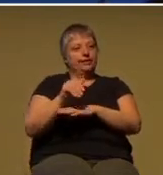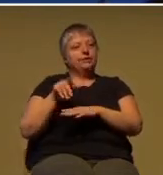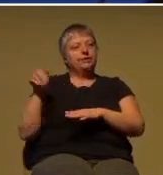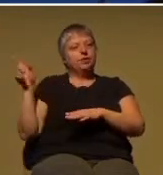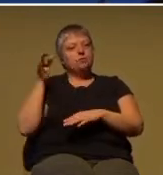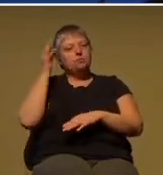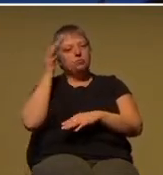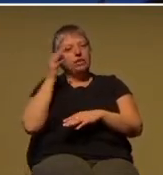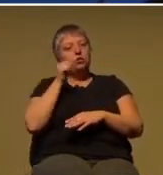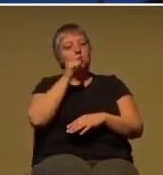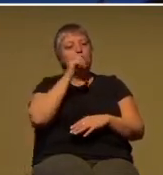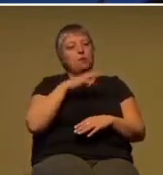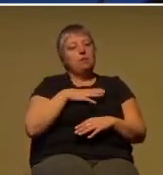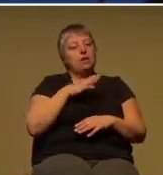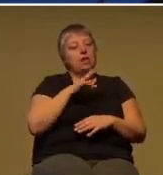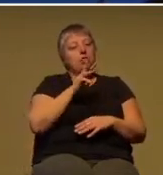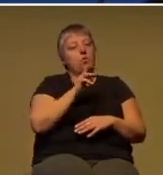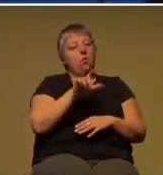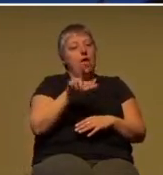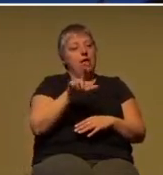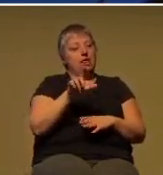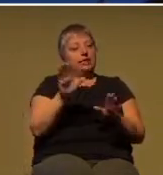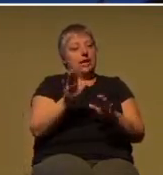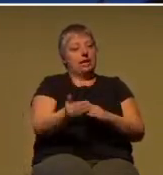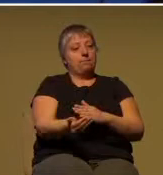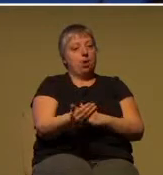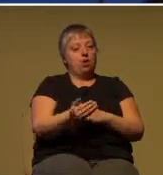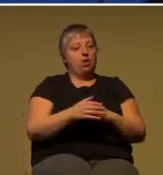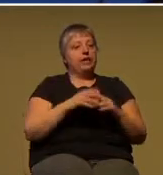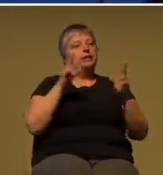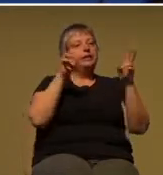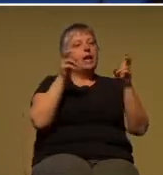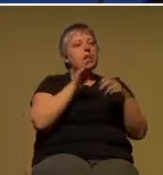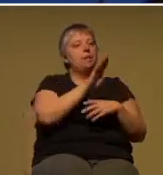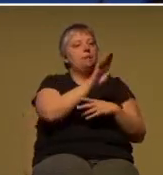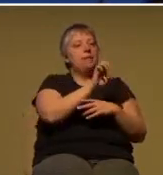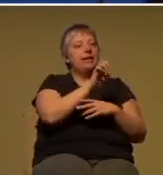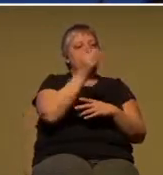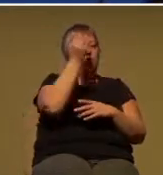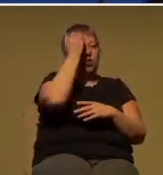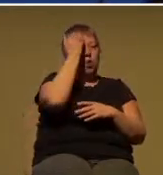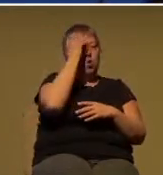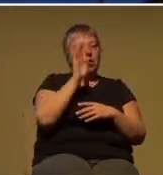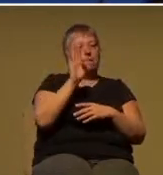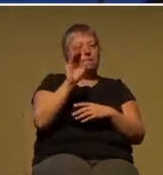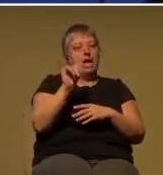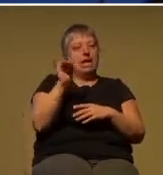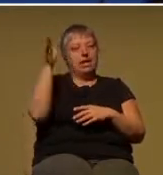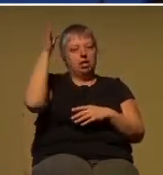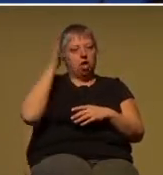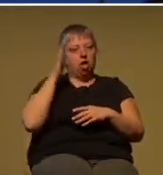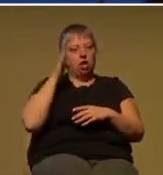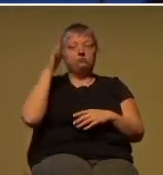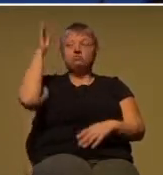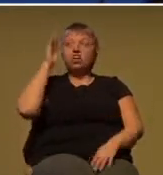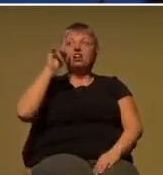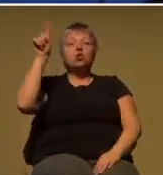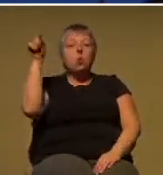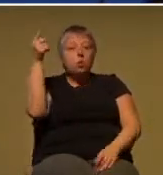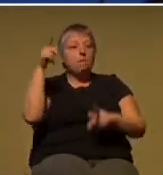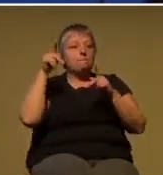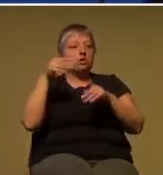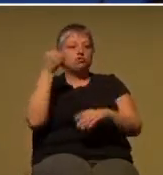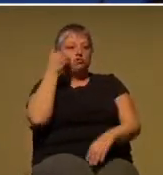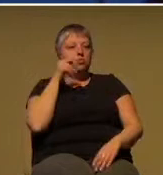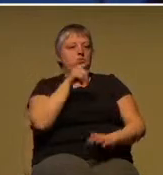at the well. And his title was Being Known by God. God is the only one that knows you so